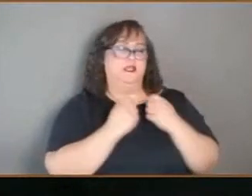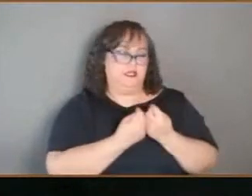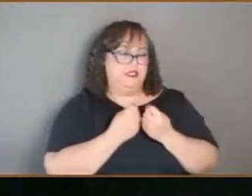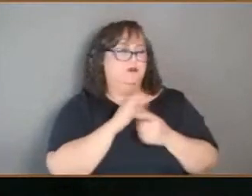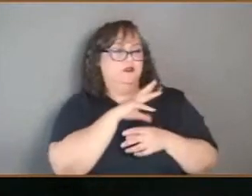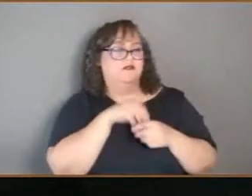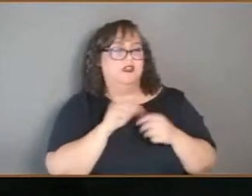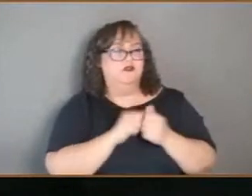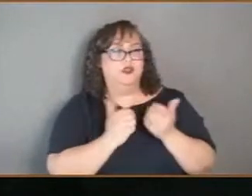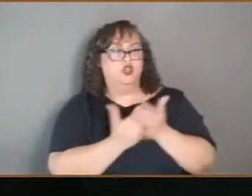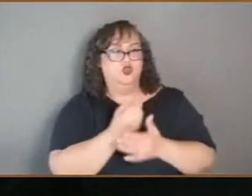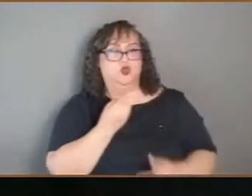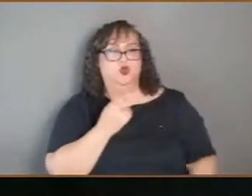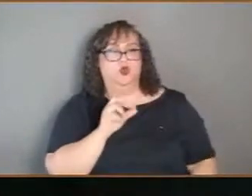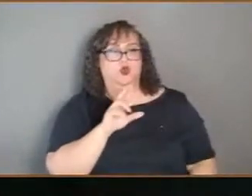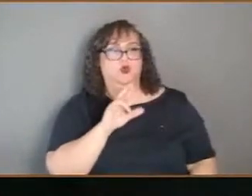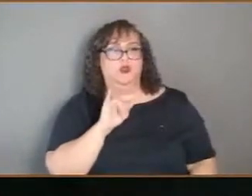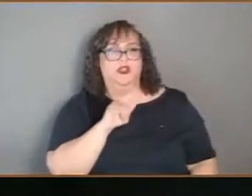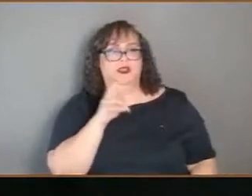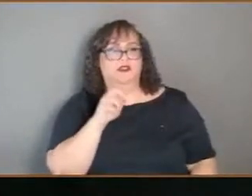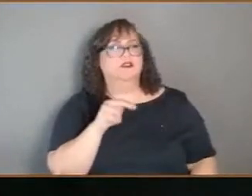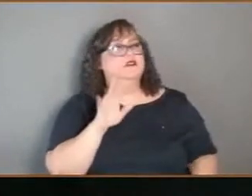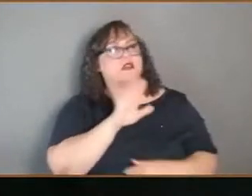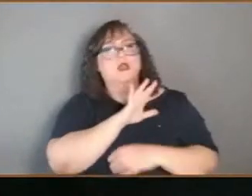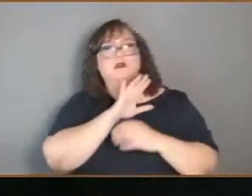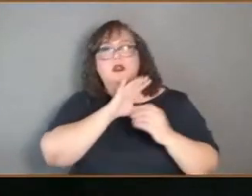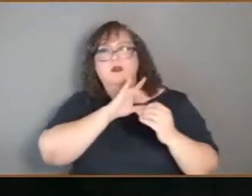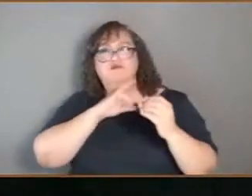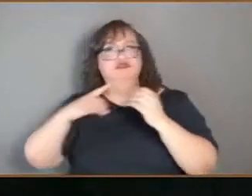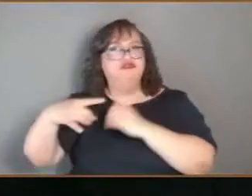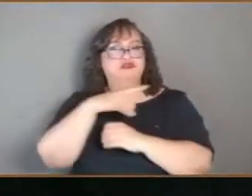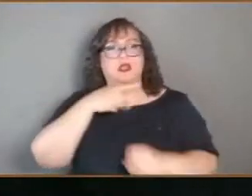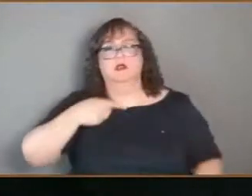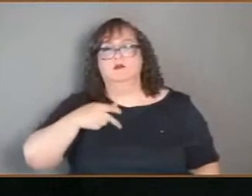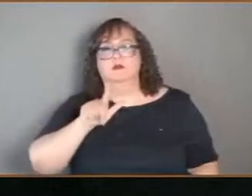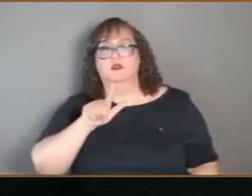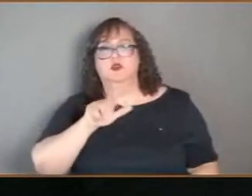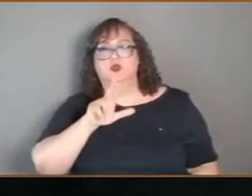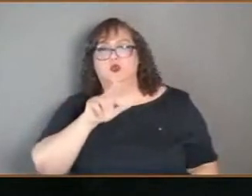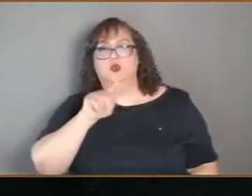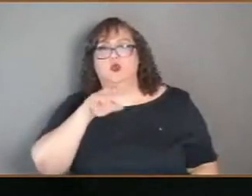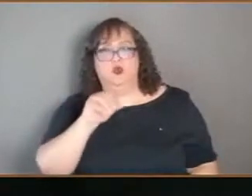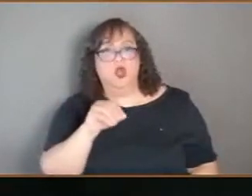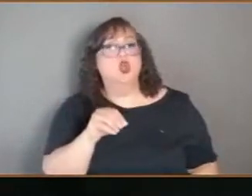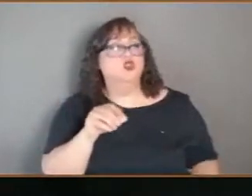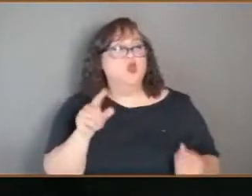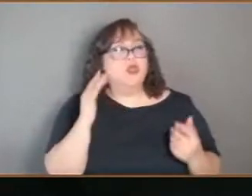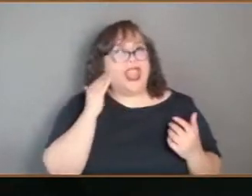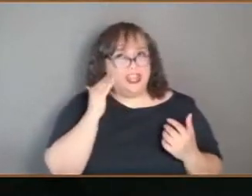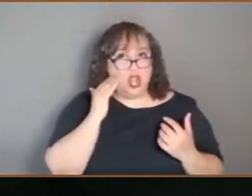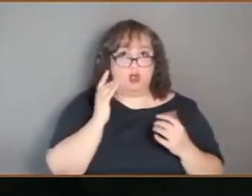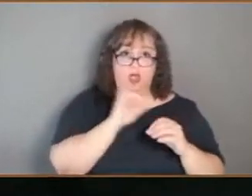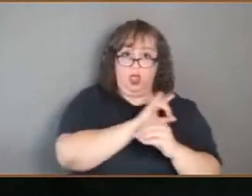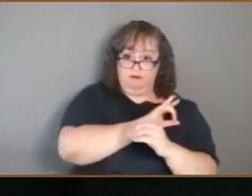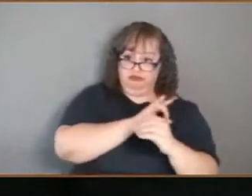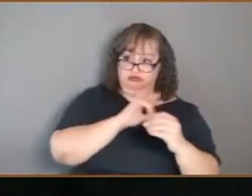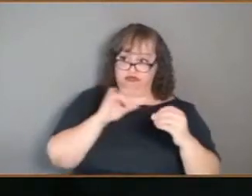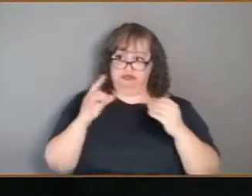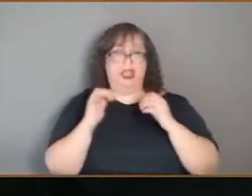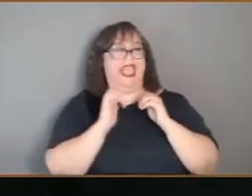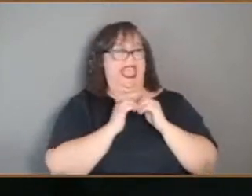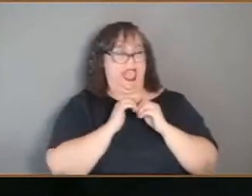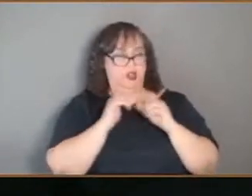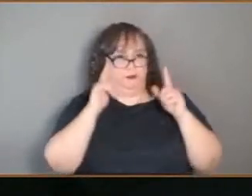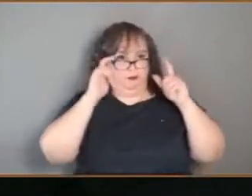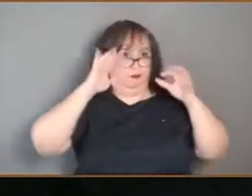So we have some great expertise on the team that know on a high-speed flyby of an asteroid how to take the perfect picture. Yeah. And so